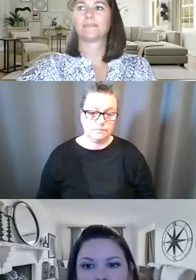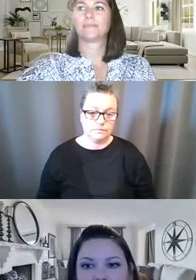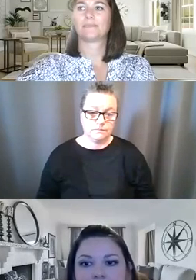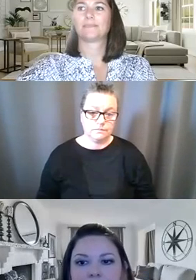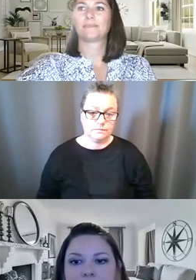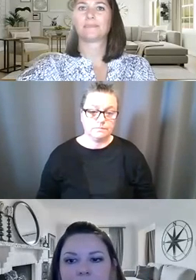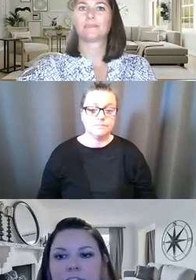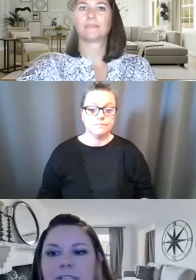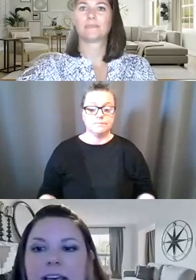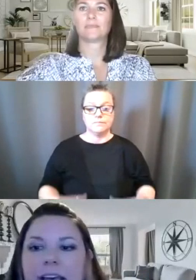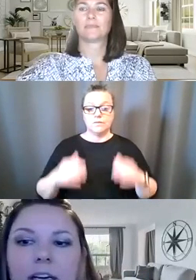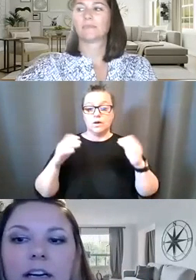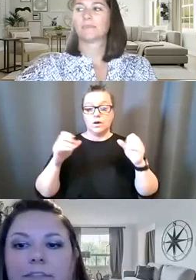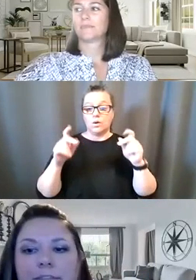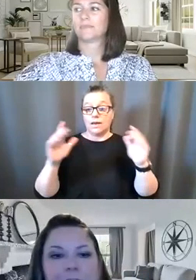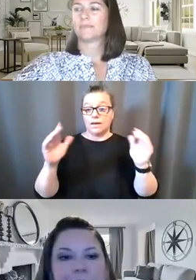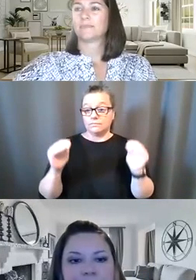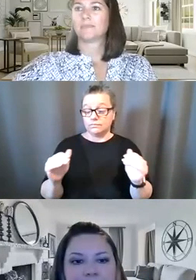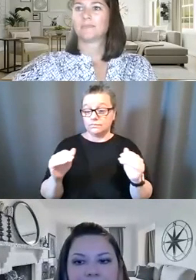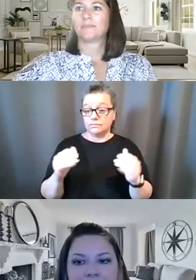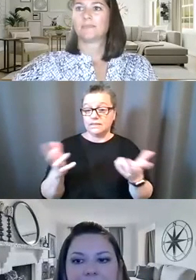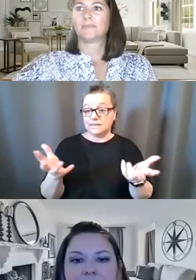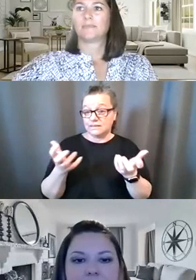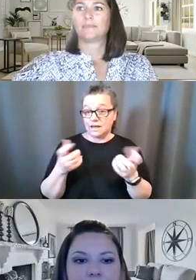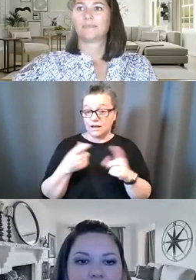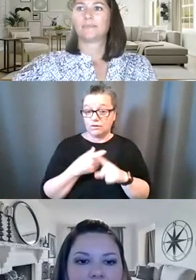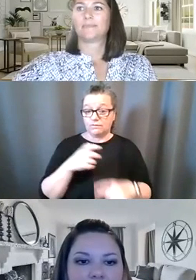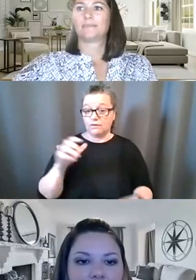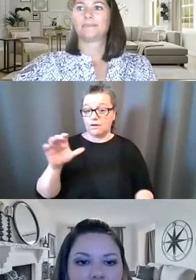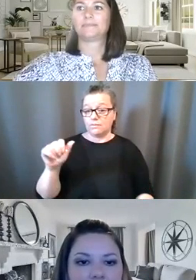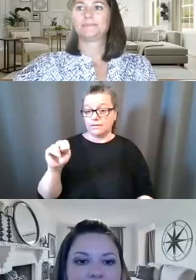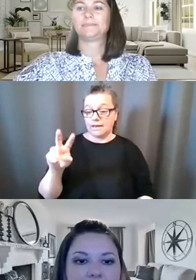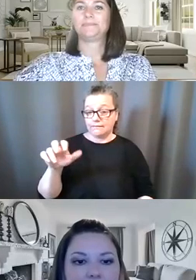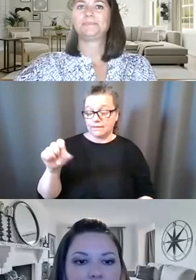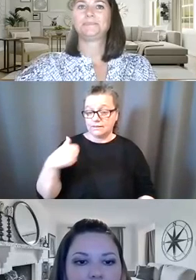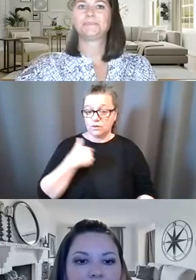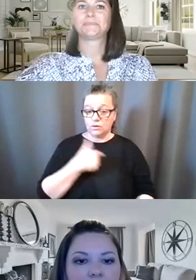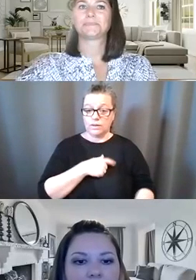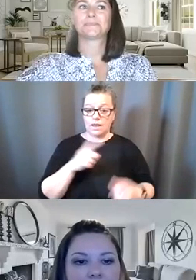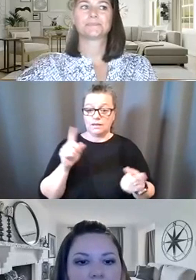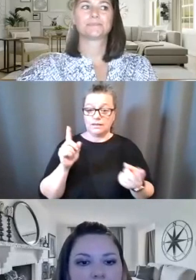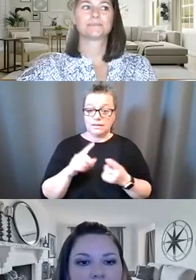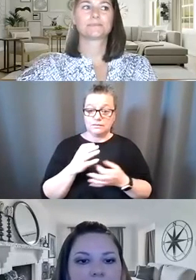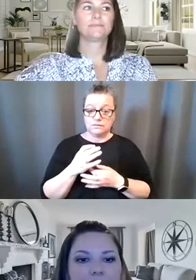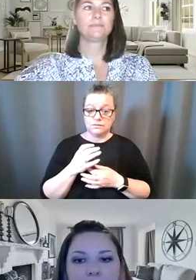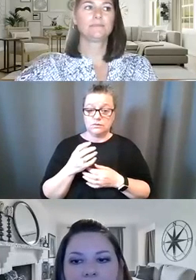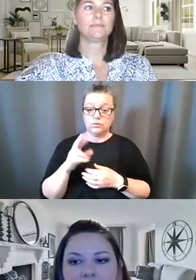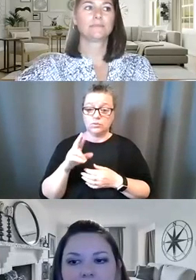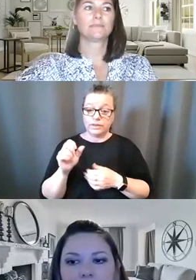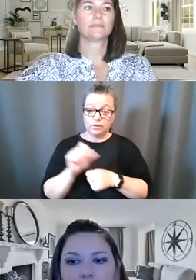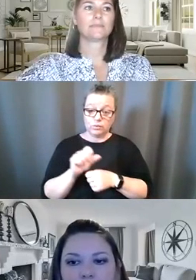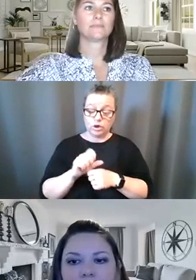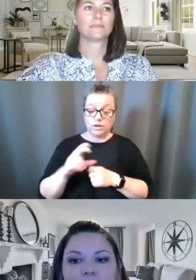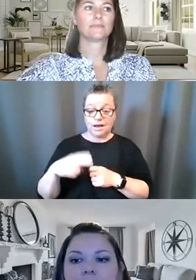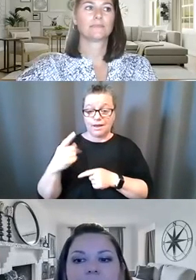All right, let's go to desire. From the Canvas, we had less rework, higher accuracy rate, and pride